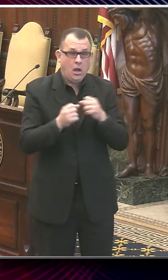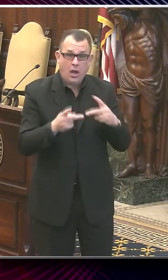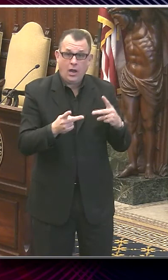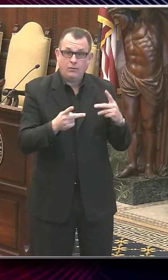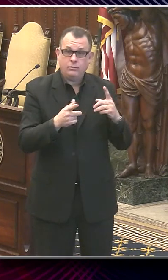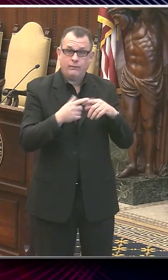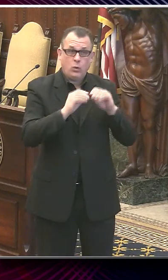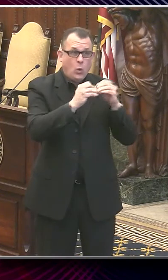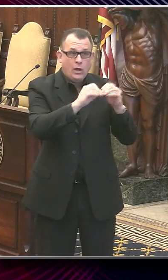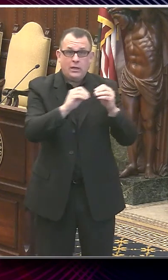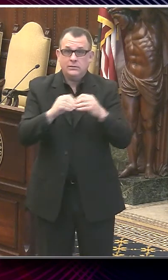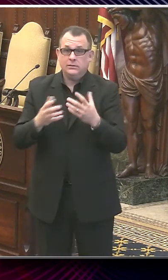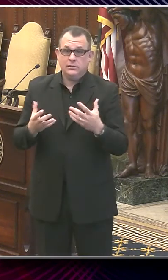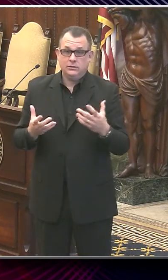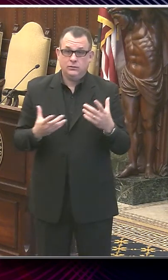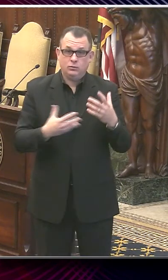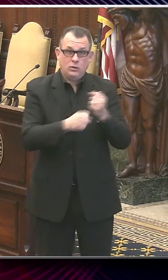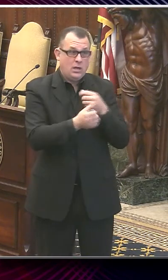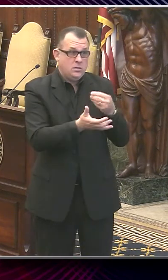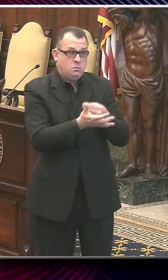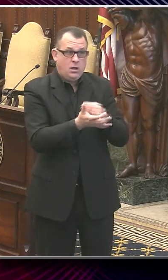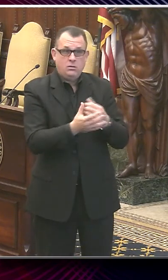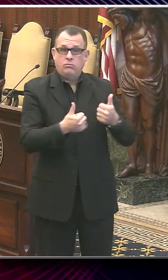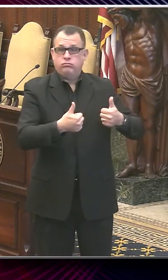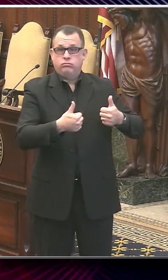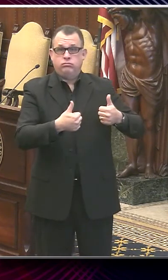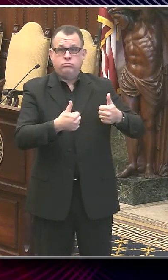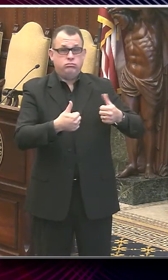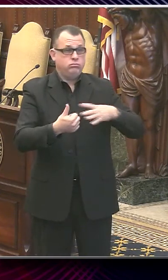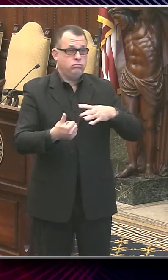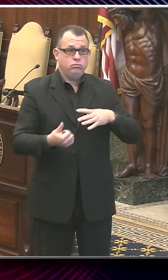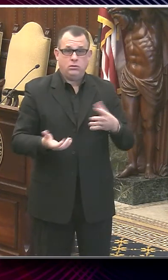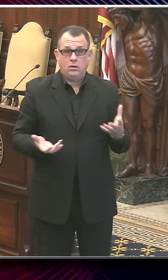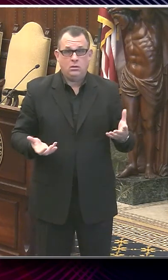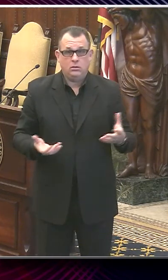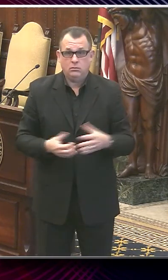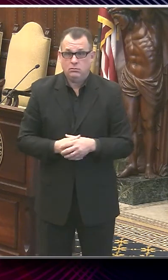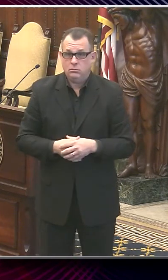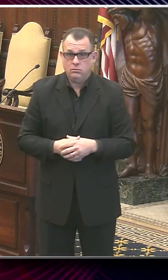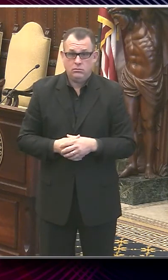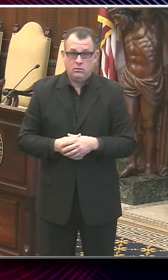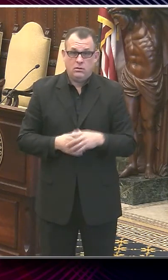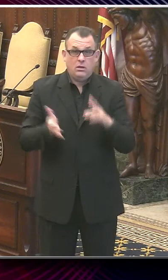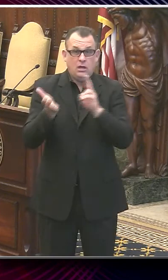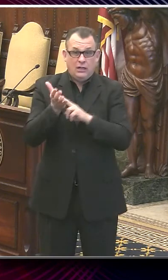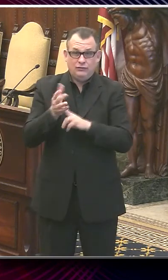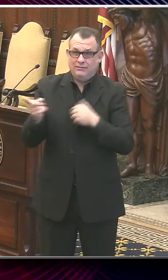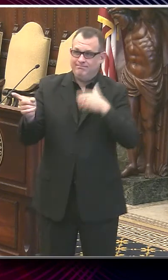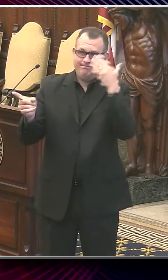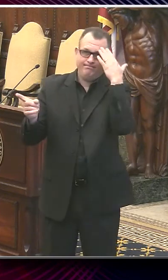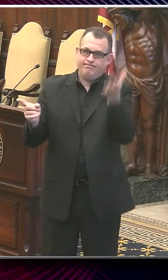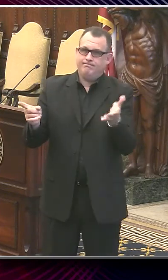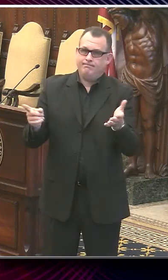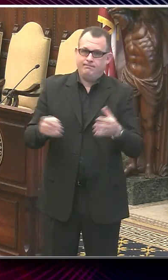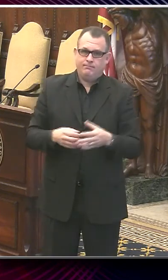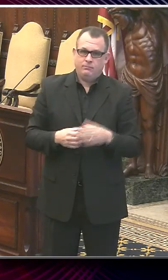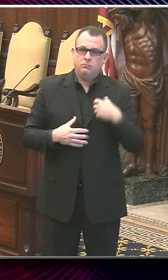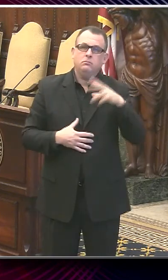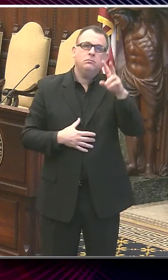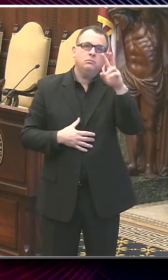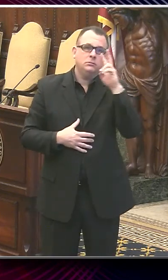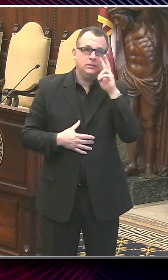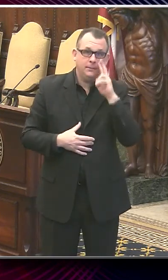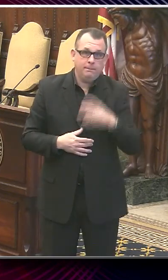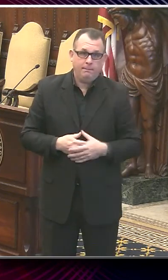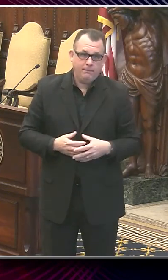organizations to apply and get funding. And I don't know about releasing the contracts. We'll have to see about that. Okay,